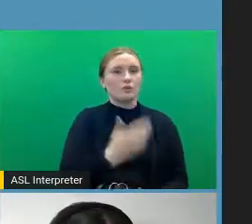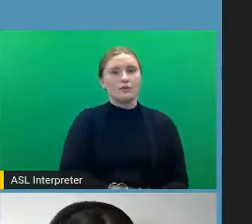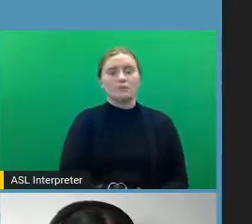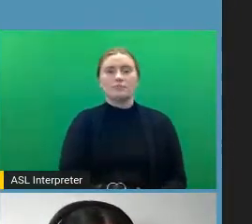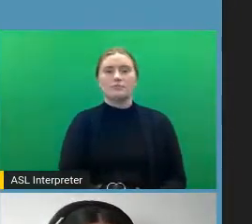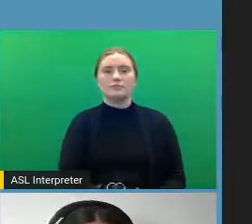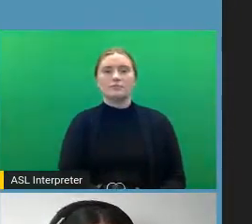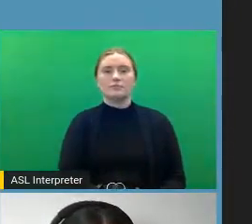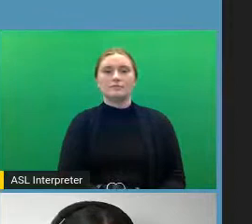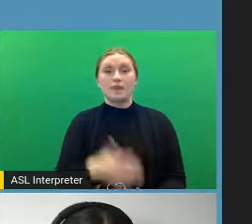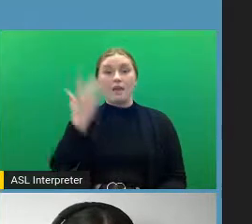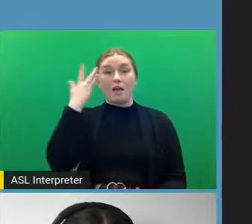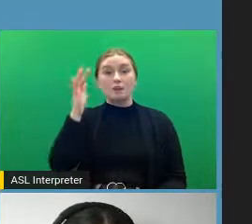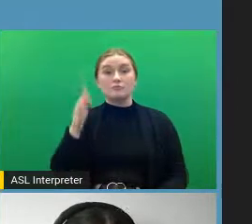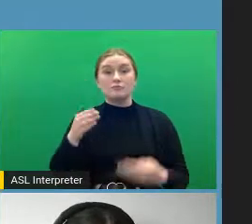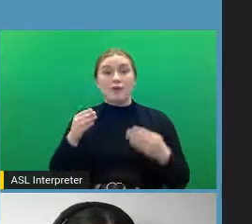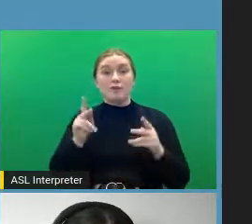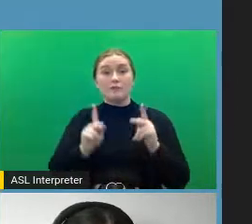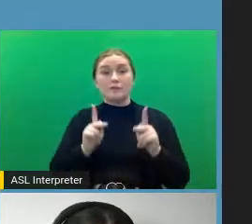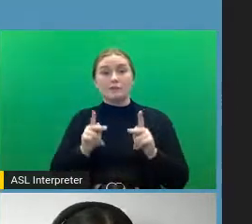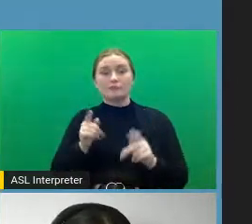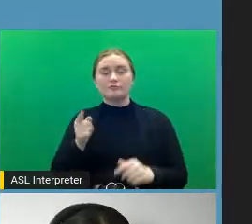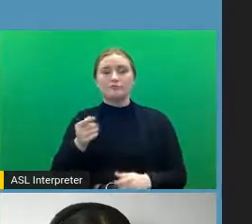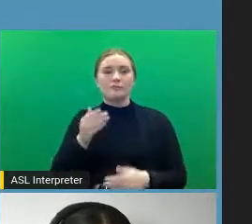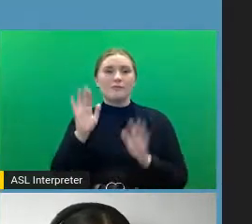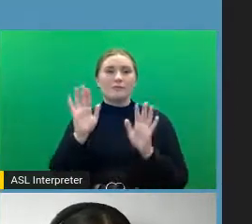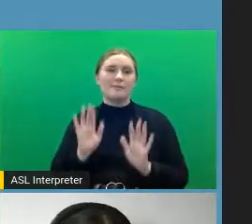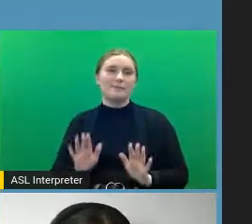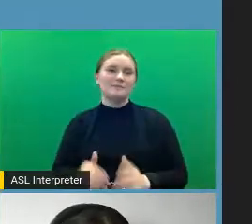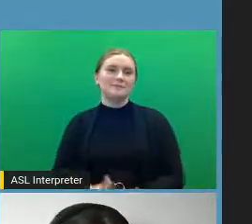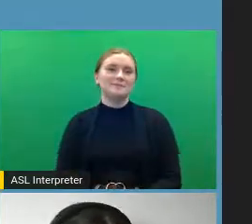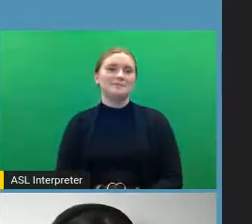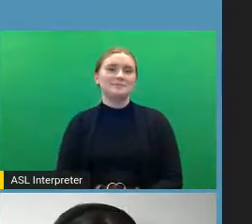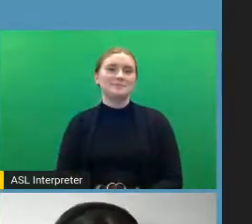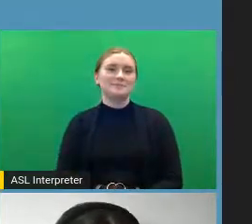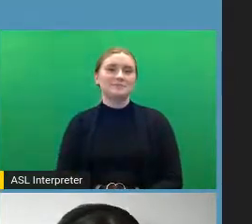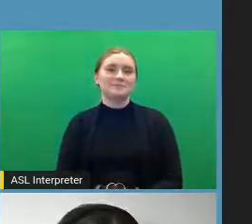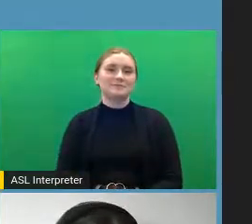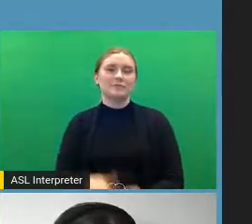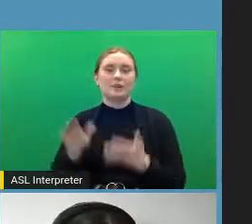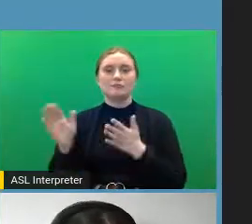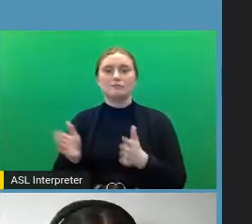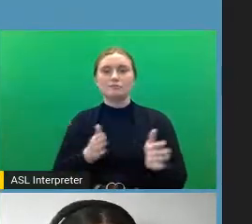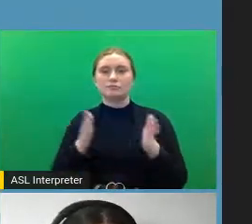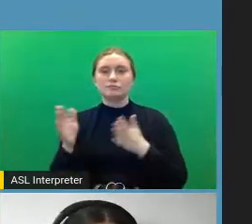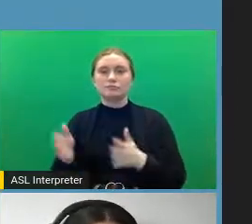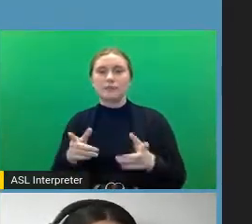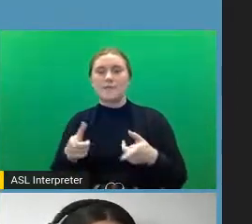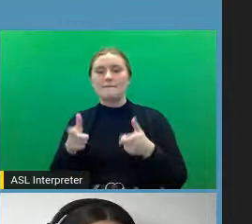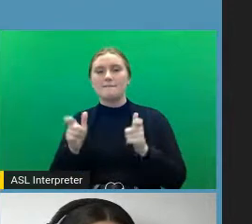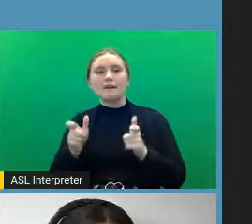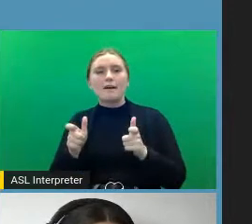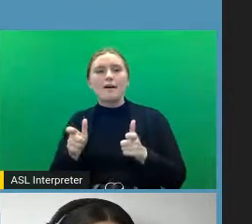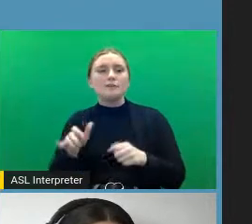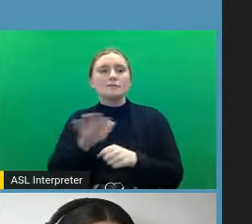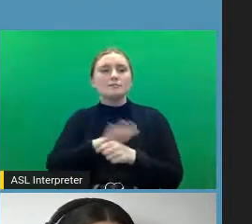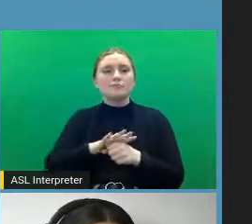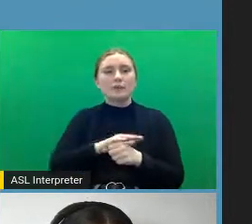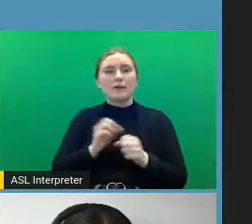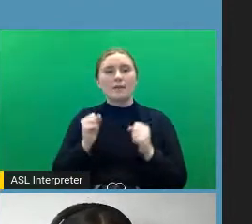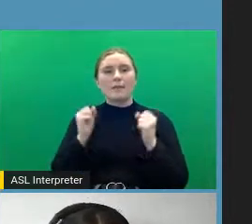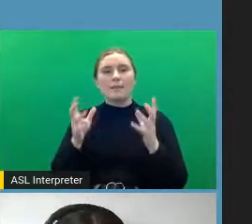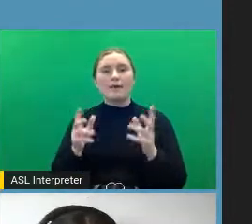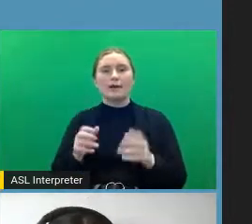do a wonderful job. So quickly, before we get to questions, since I'm moving very fast and covering lots of things, live